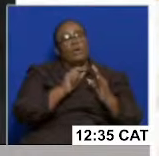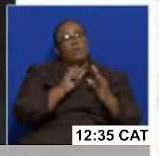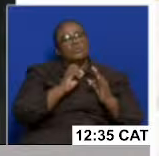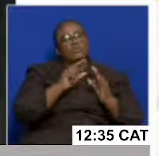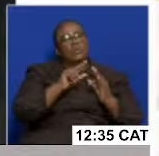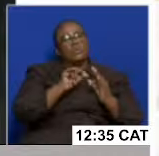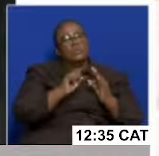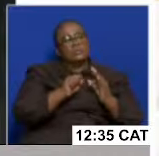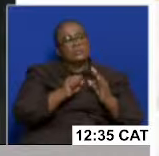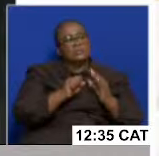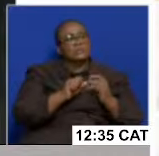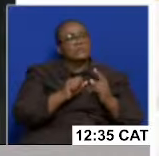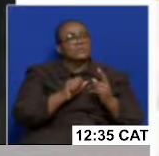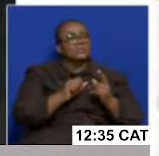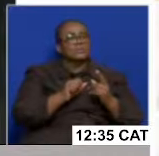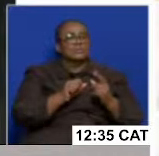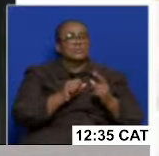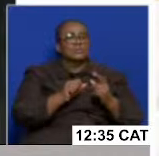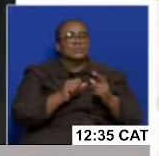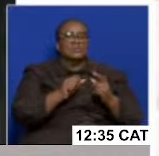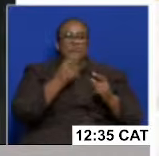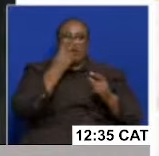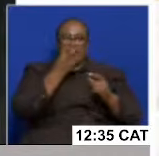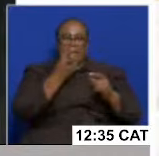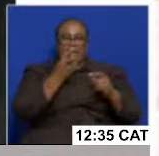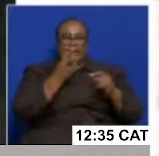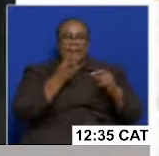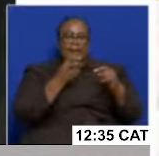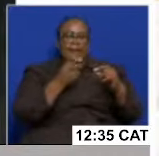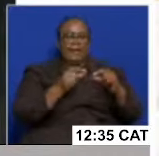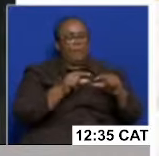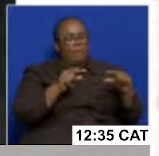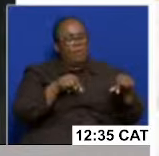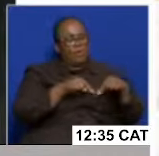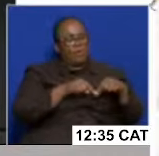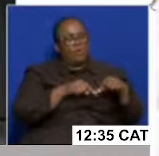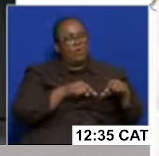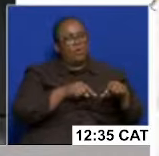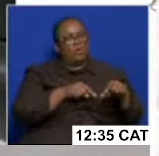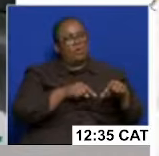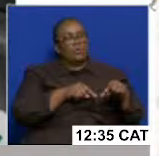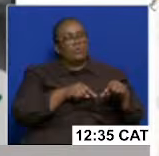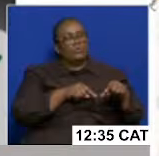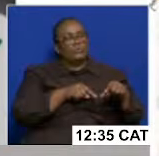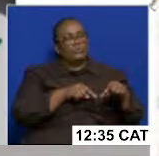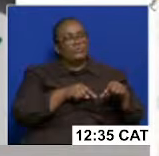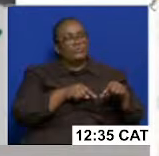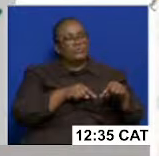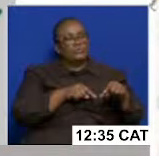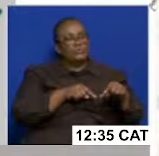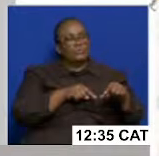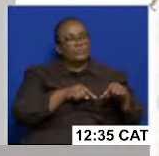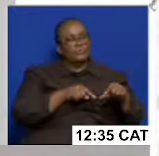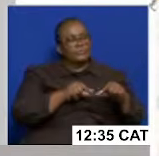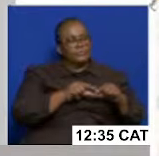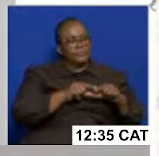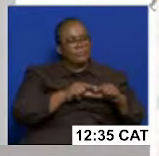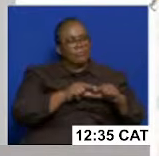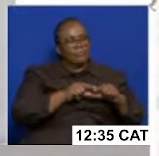block at the bottom of the page, just under the date 9th May 2023. Do you see